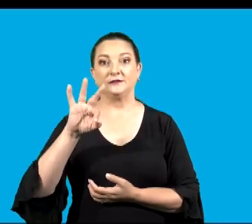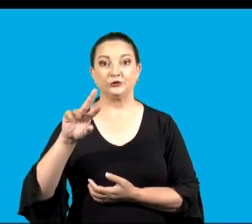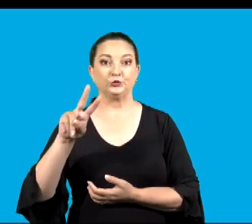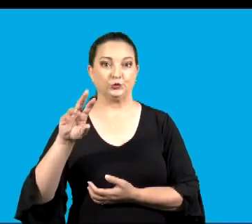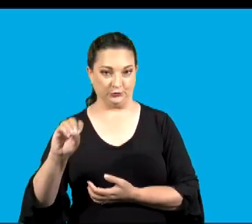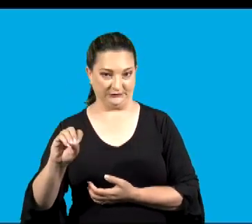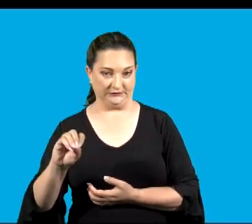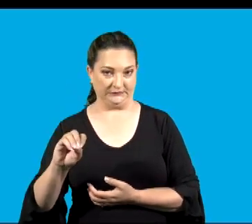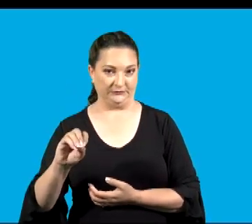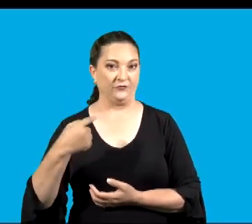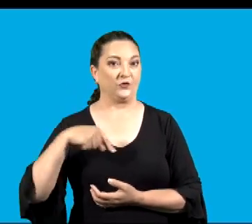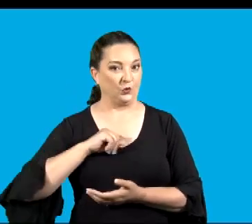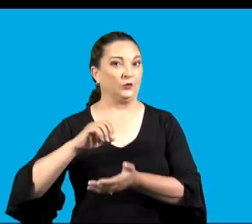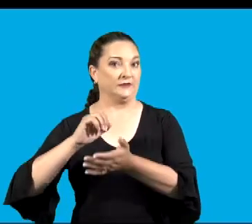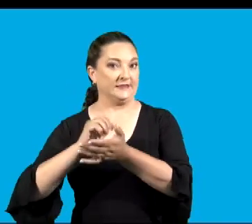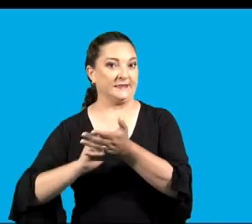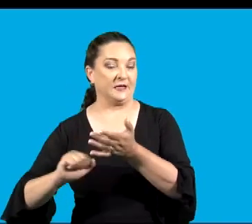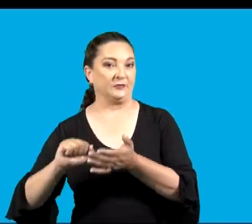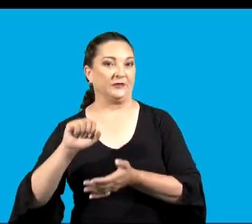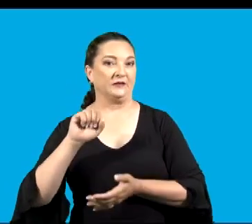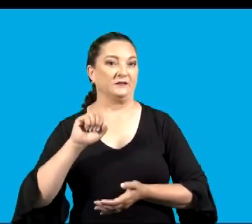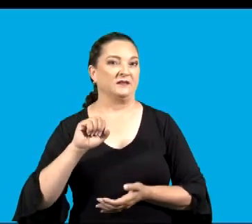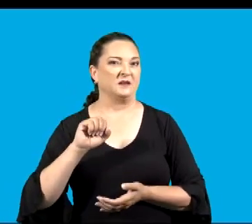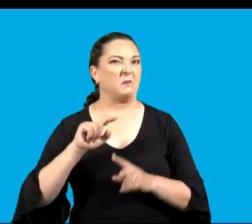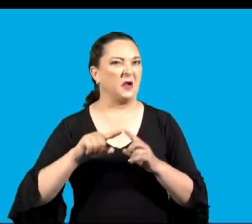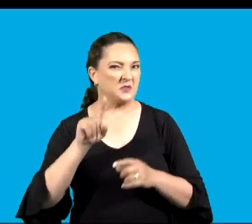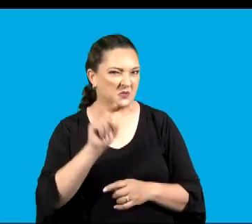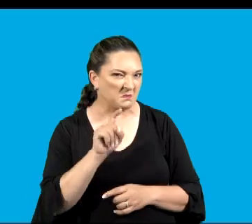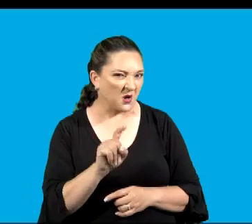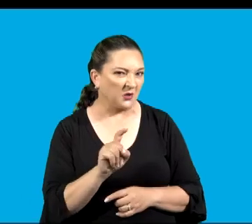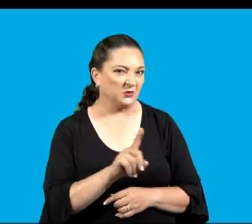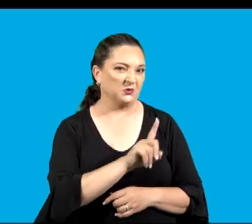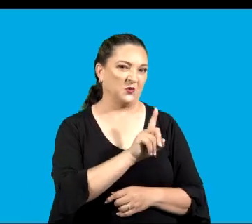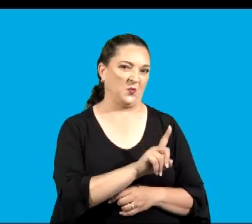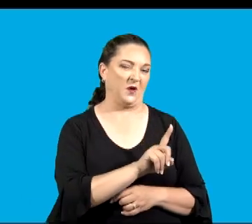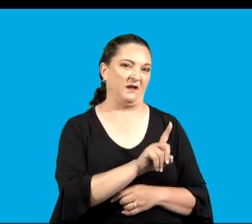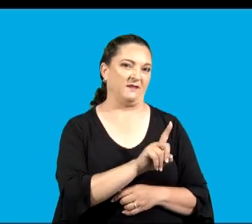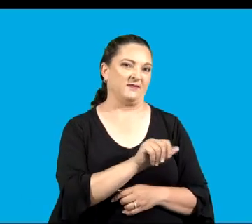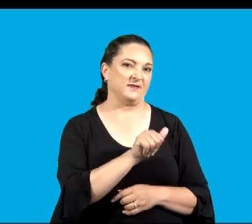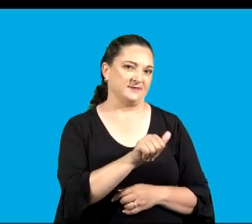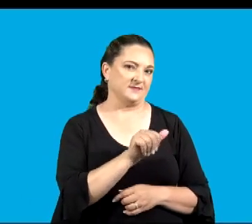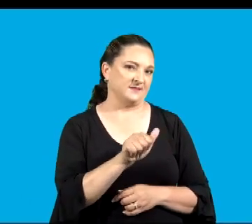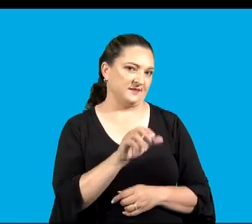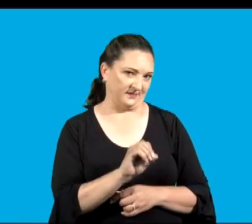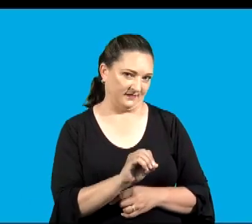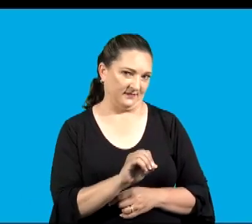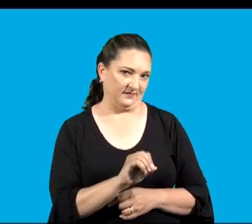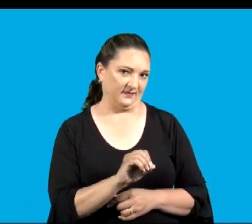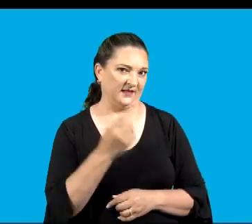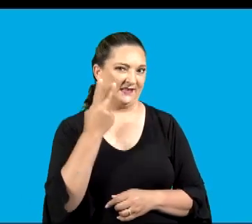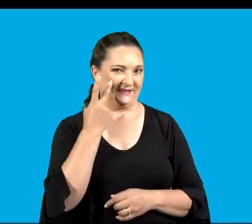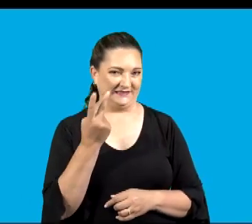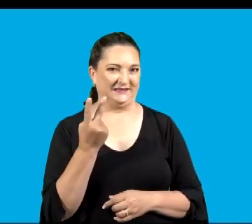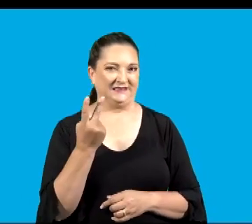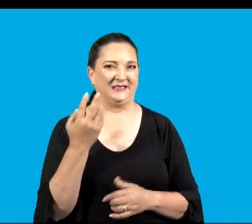3,320. So we had subtracted 3,320, yet we were supposed to subtract only 1,660. So you can see